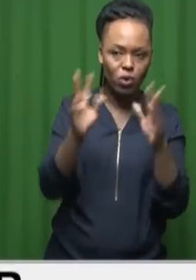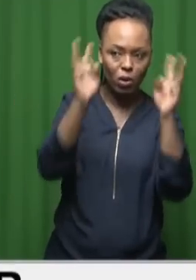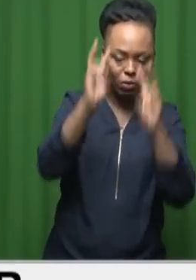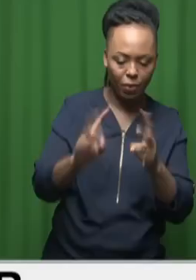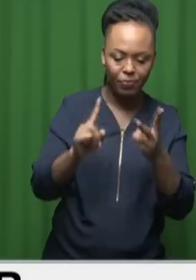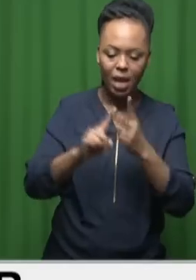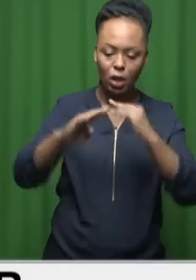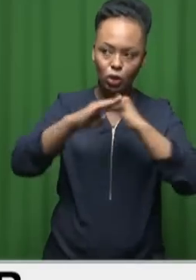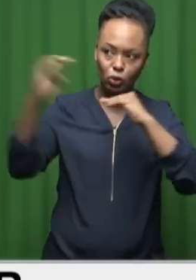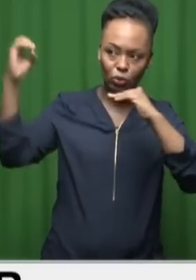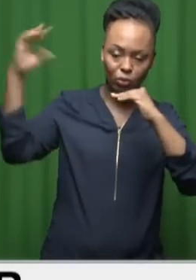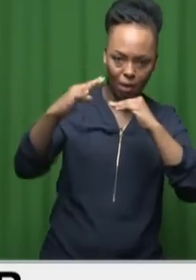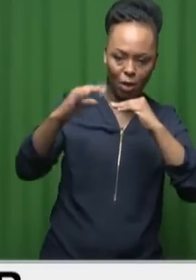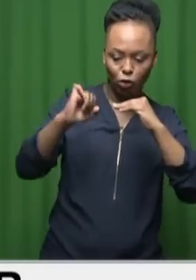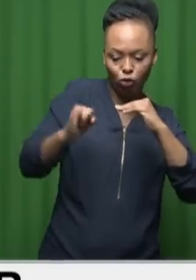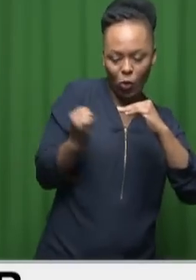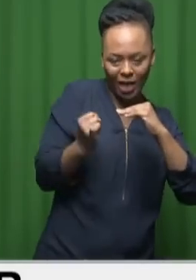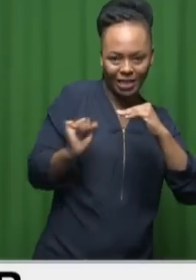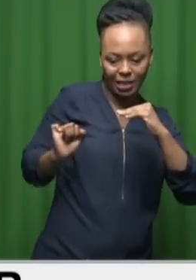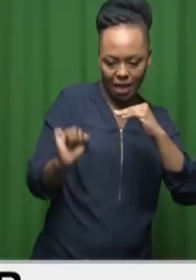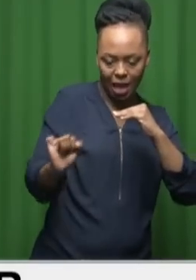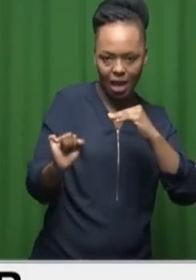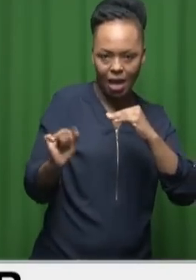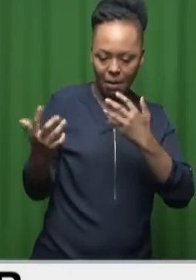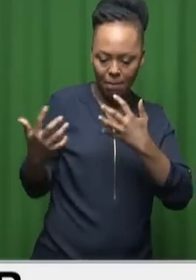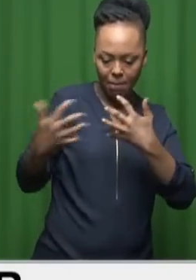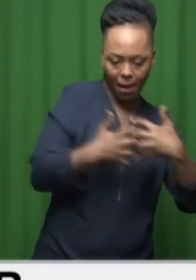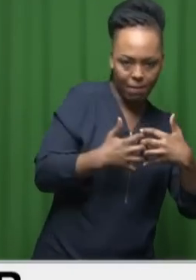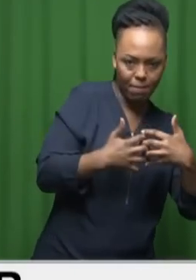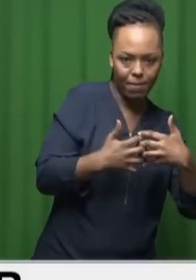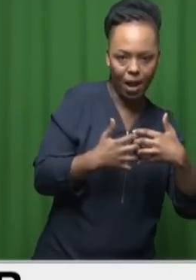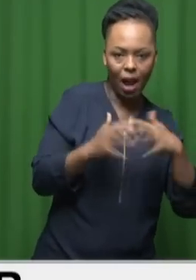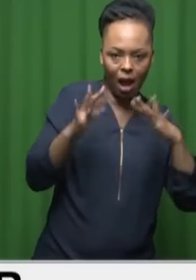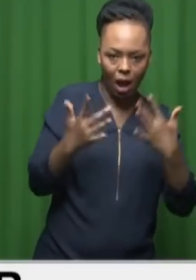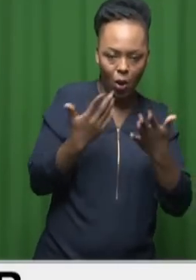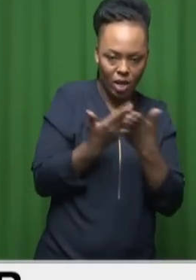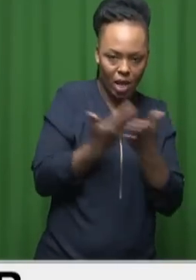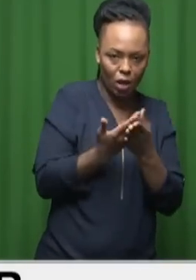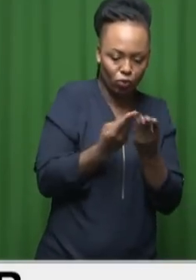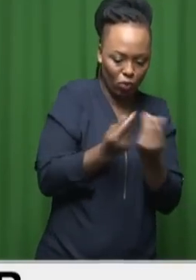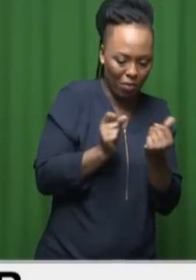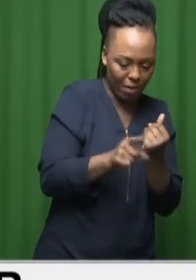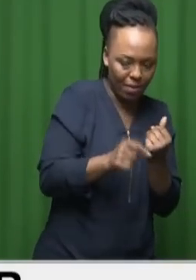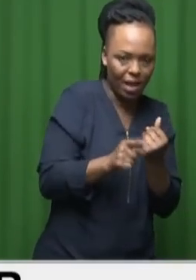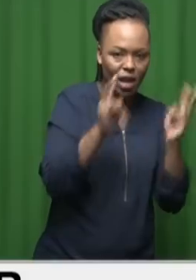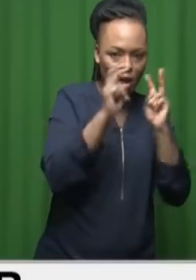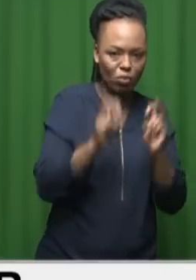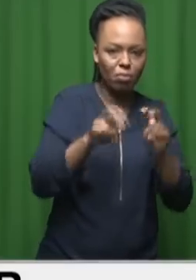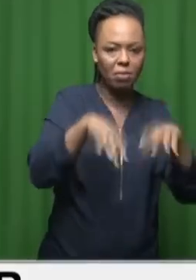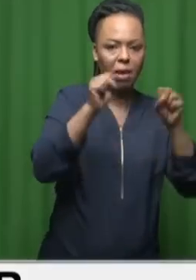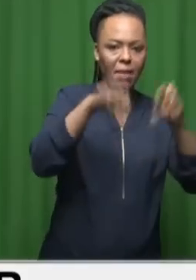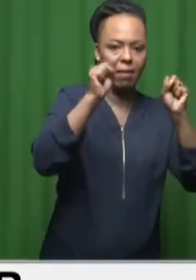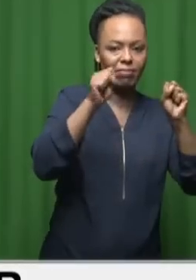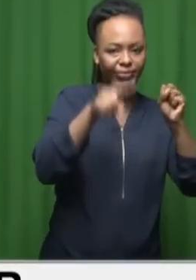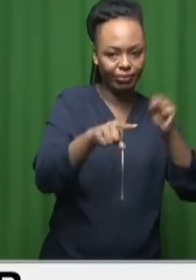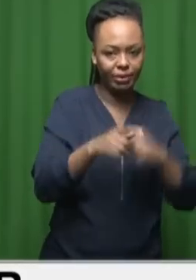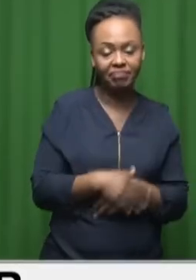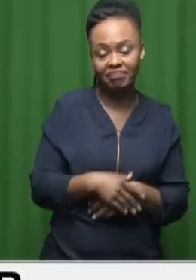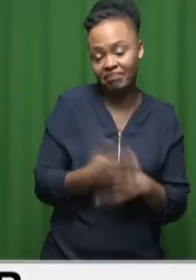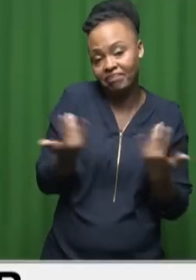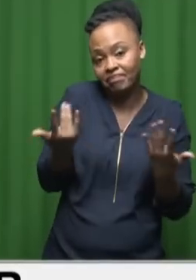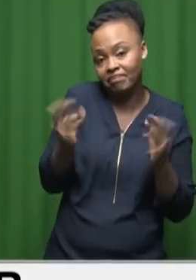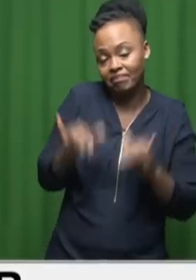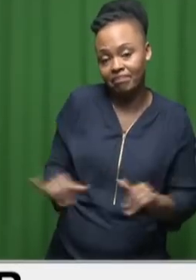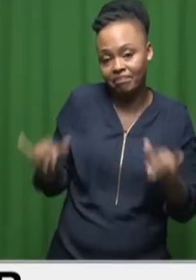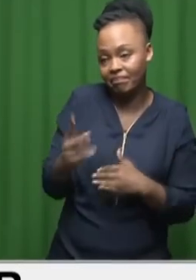storage can easily meet the shortfall that we're experiencing. As we wait to see how this is going to be dealt with.